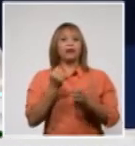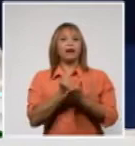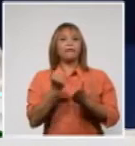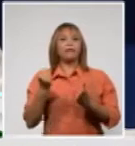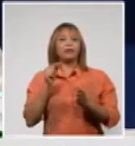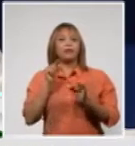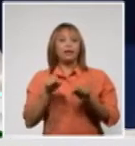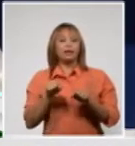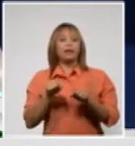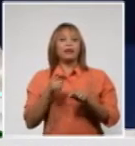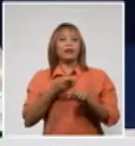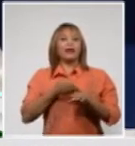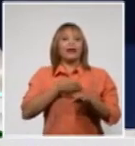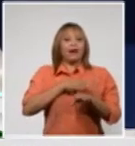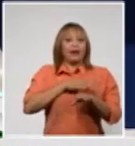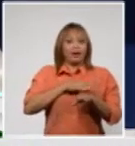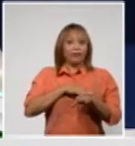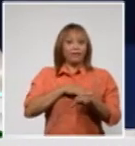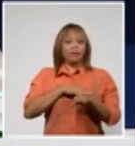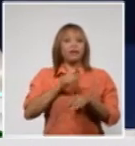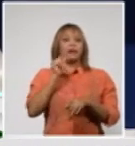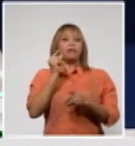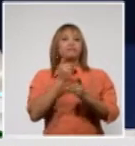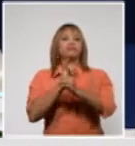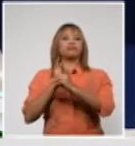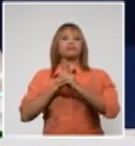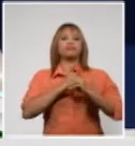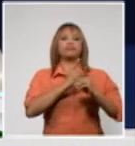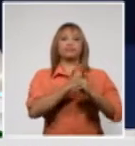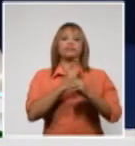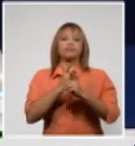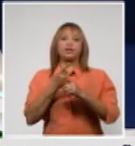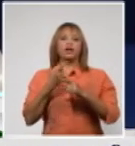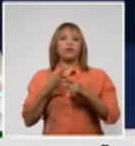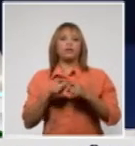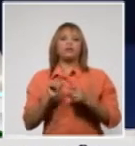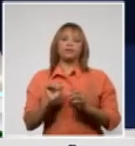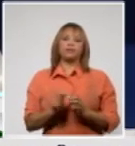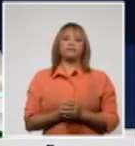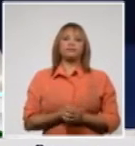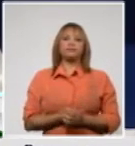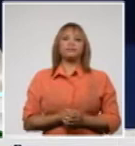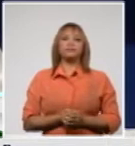of contracting the virus. This means that